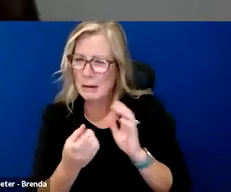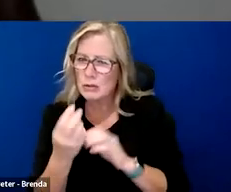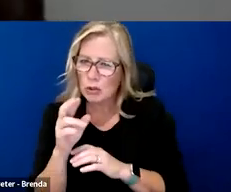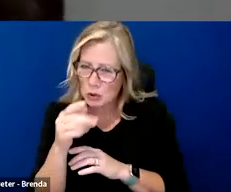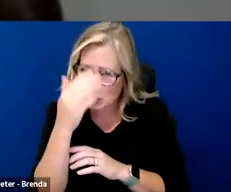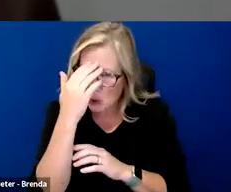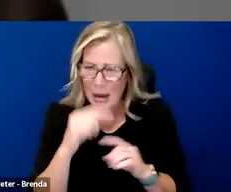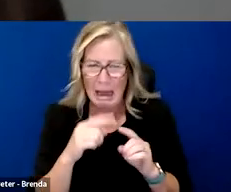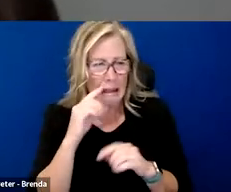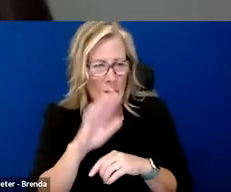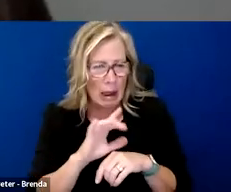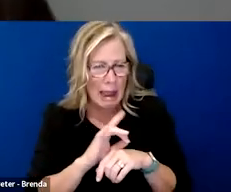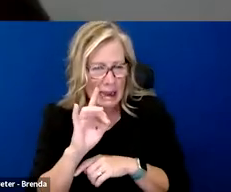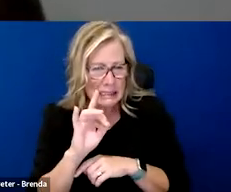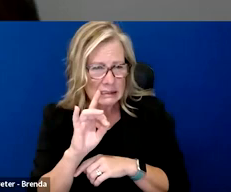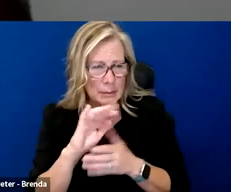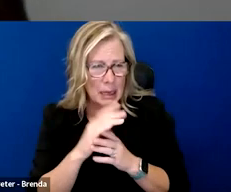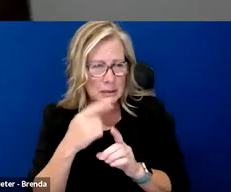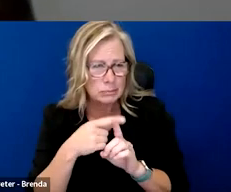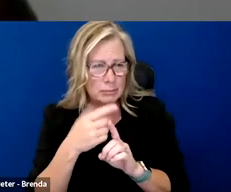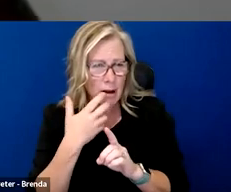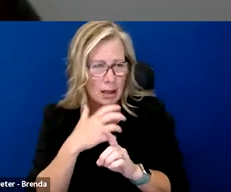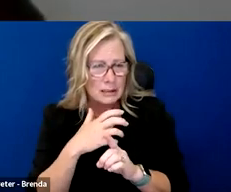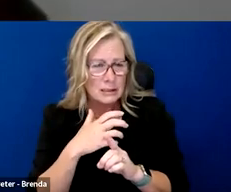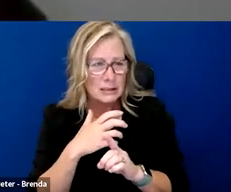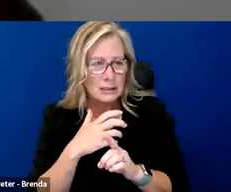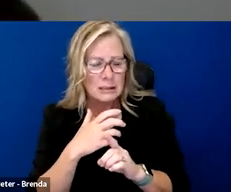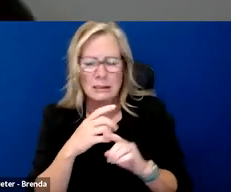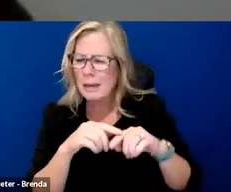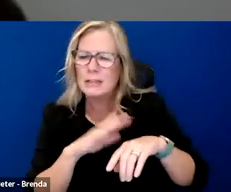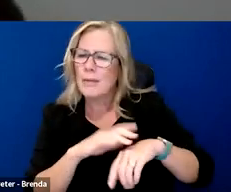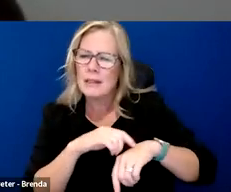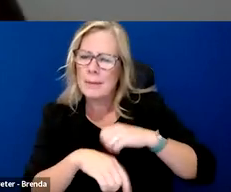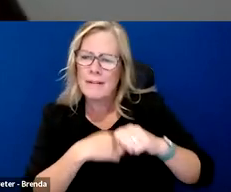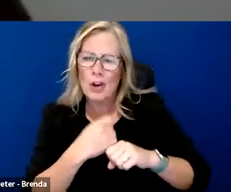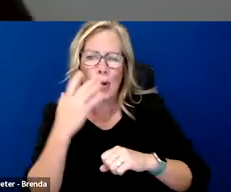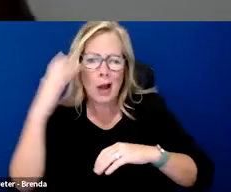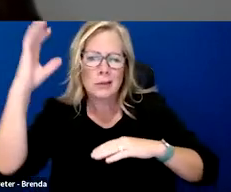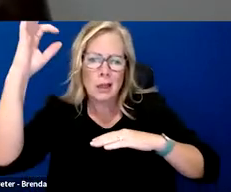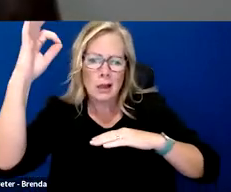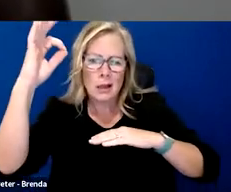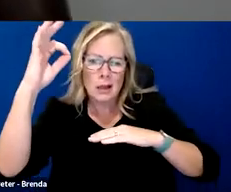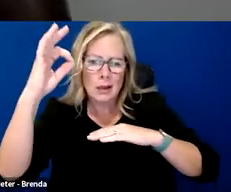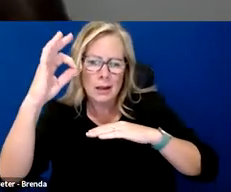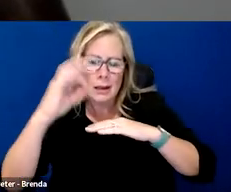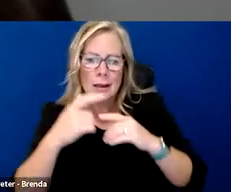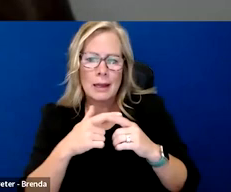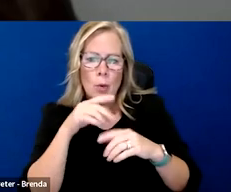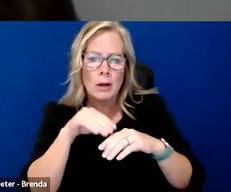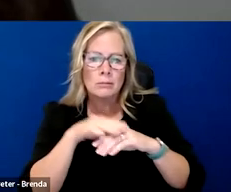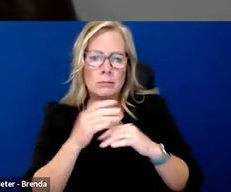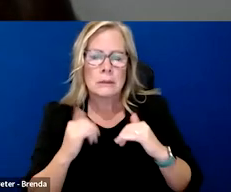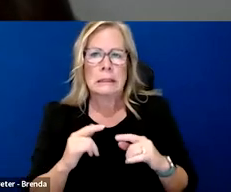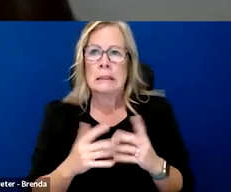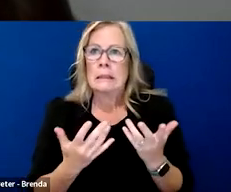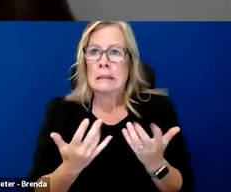still, and it depends on the time of year, like when the sun's going down. Yeah. But basically, it's still